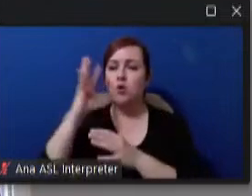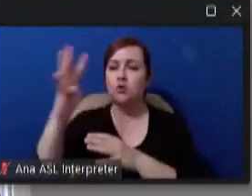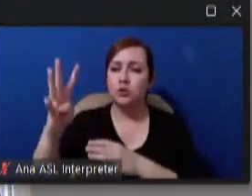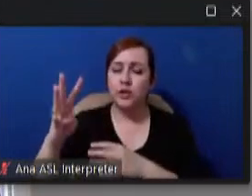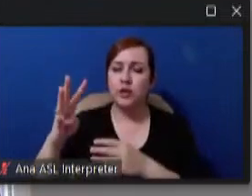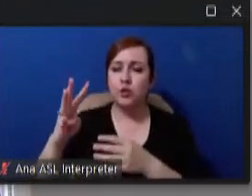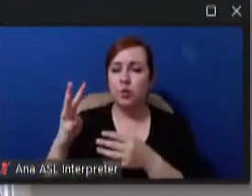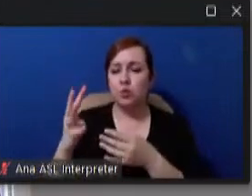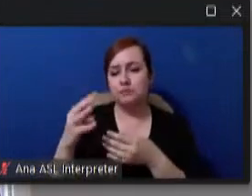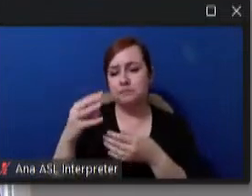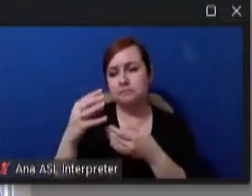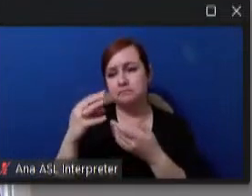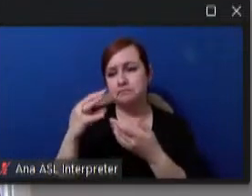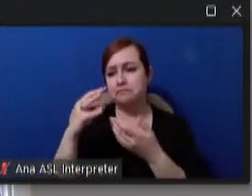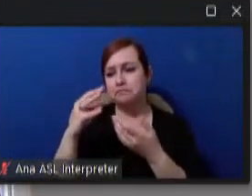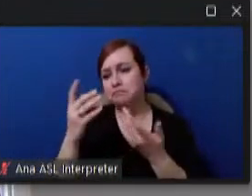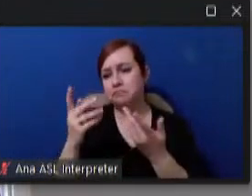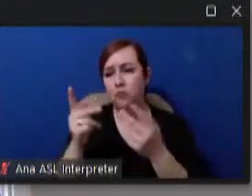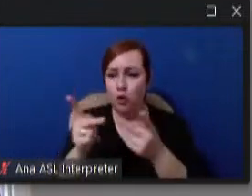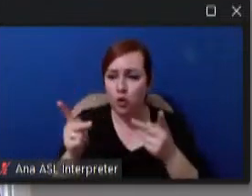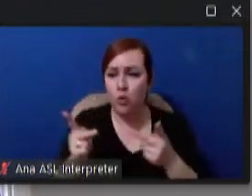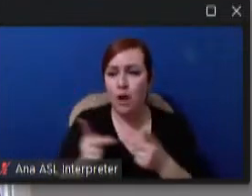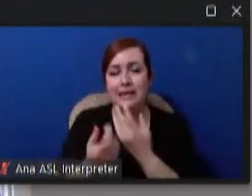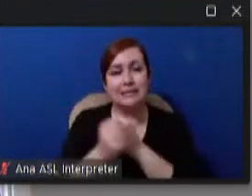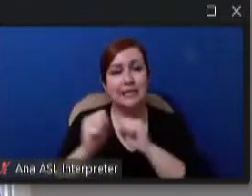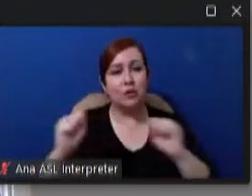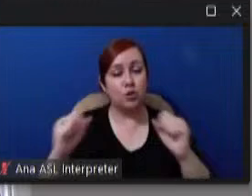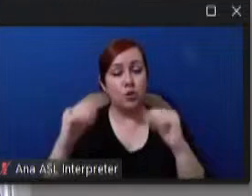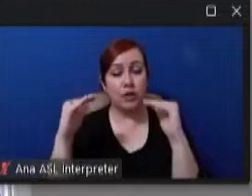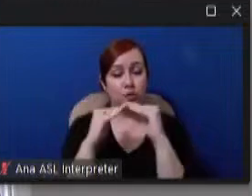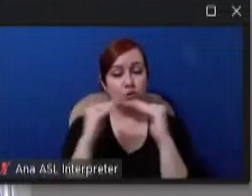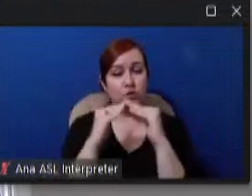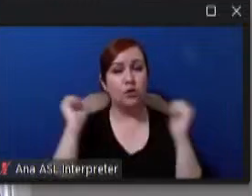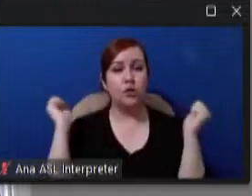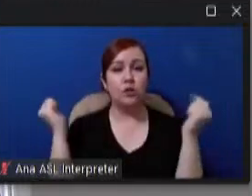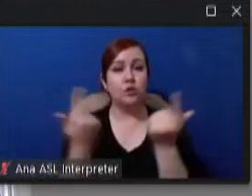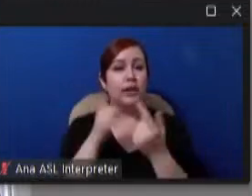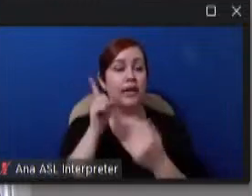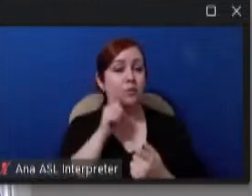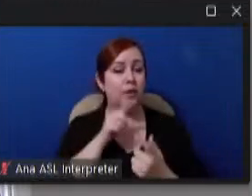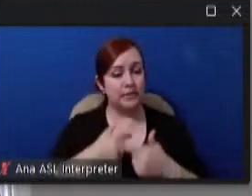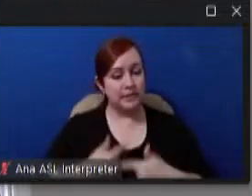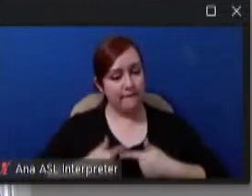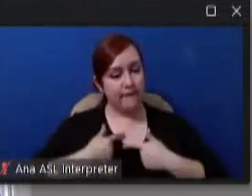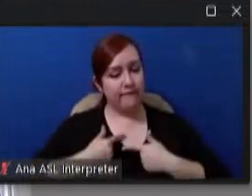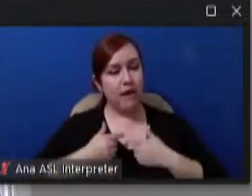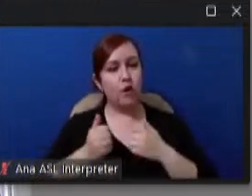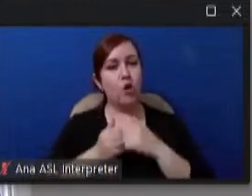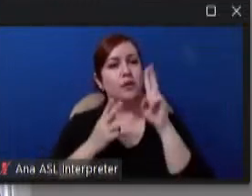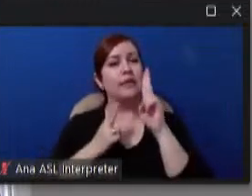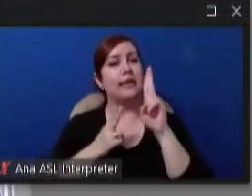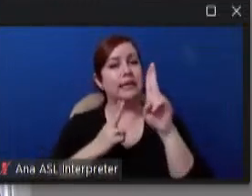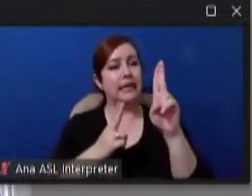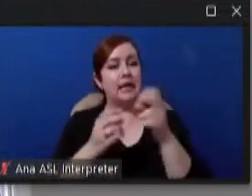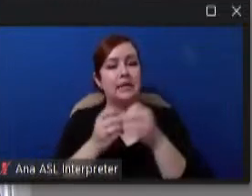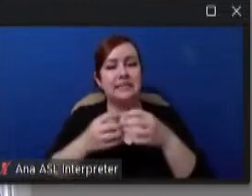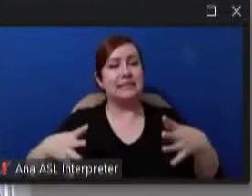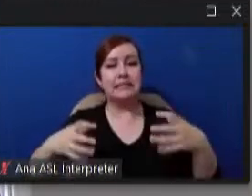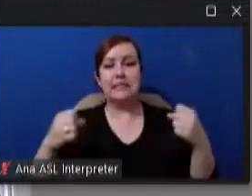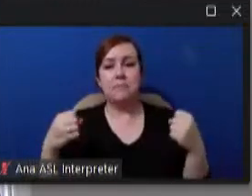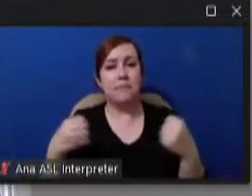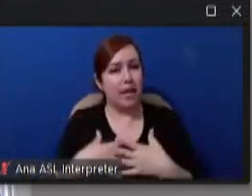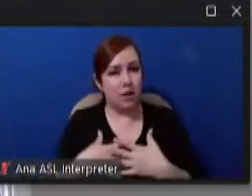and others like her. There must be a safe and just environment where all women can live